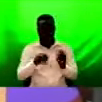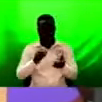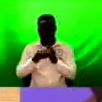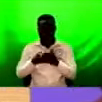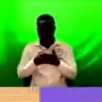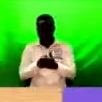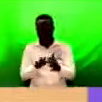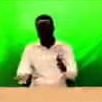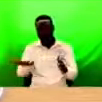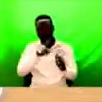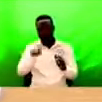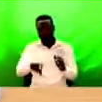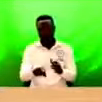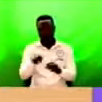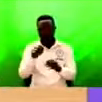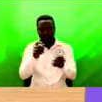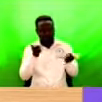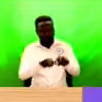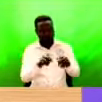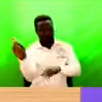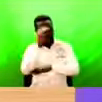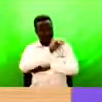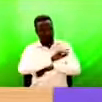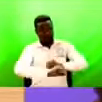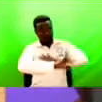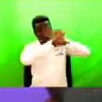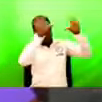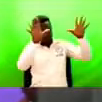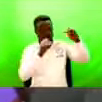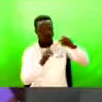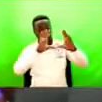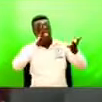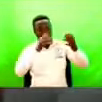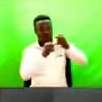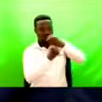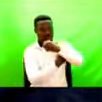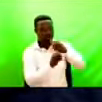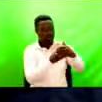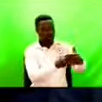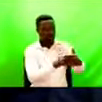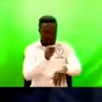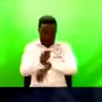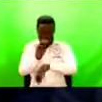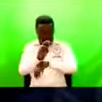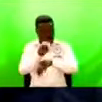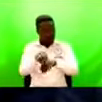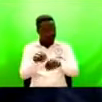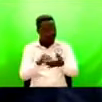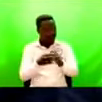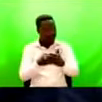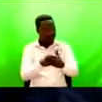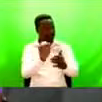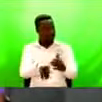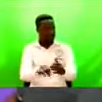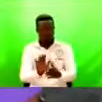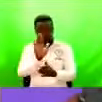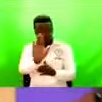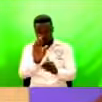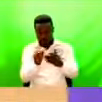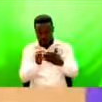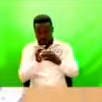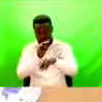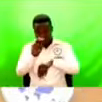them during the day. So ministry is direction. Ministry is direction. In fact, your ministry must be able